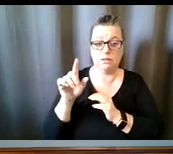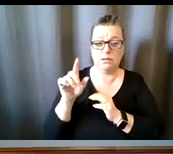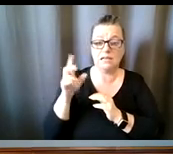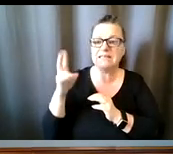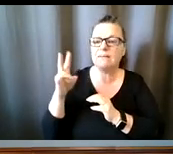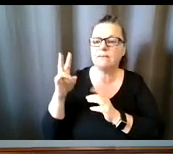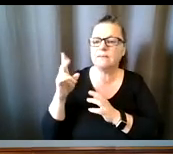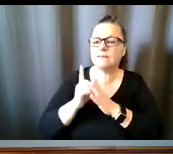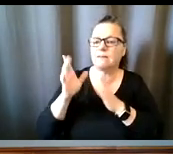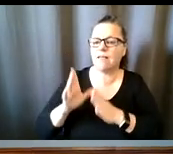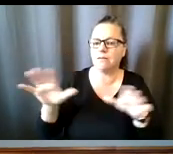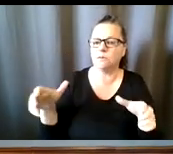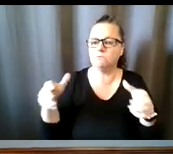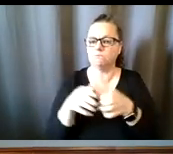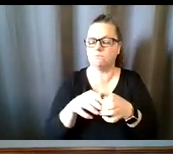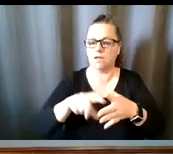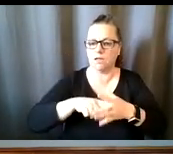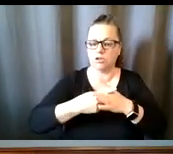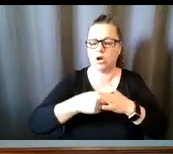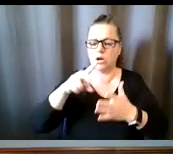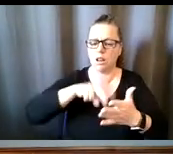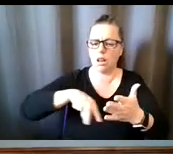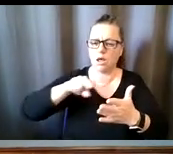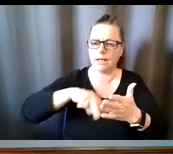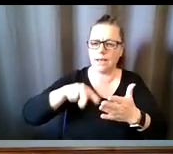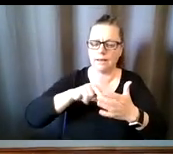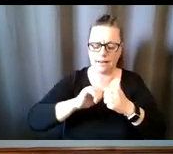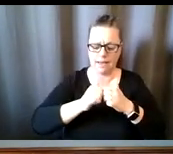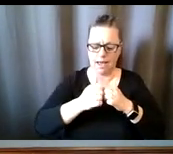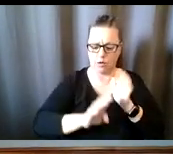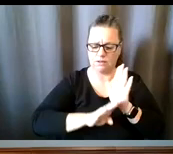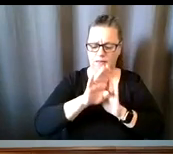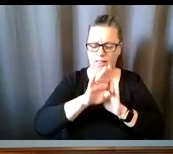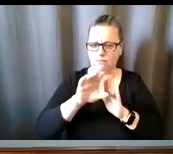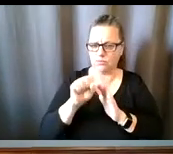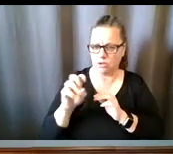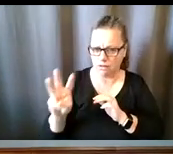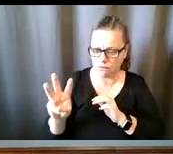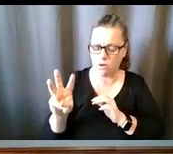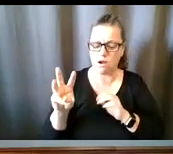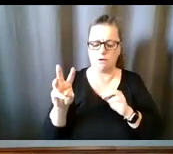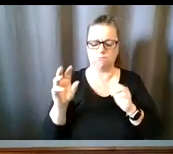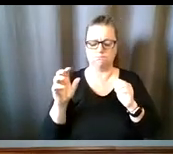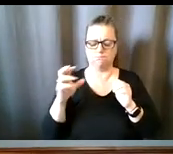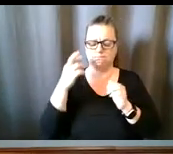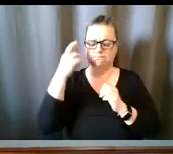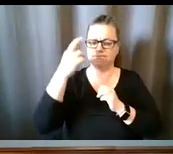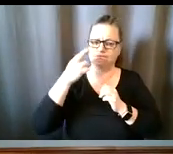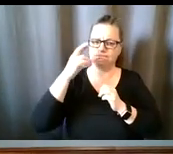developers got together and they started looking at the state of how they were developing software. And they realized that it wasn't